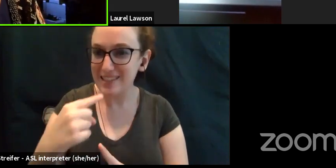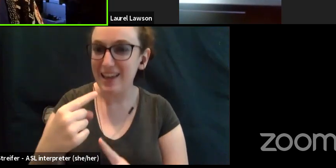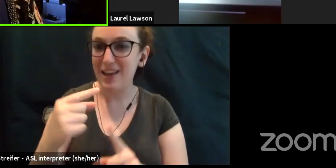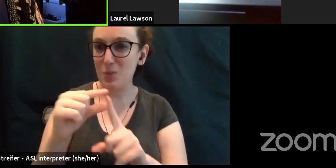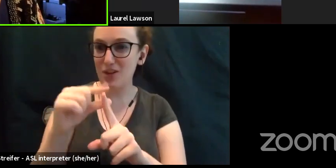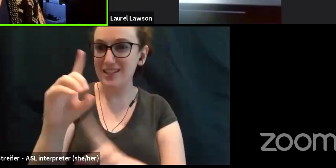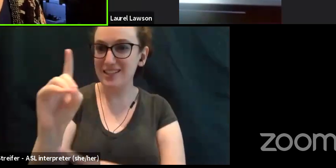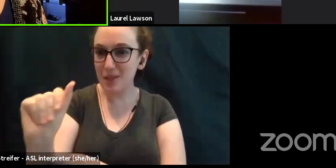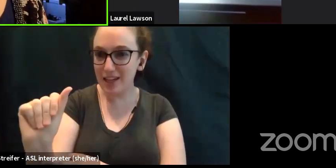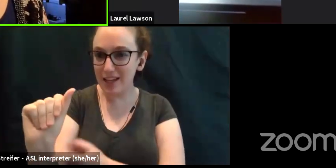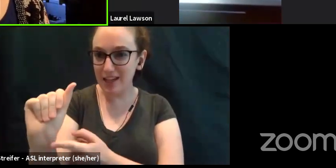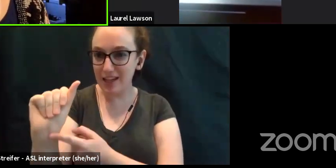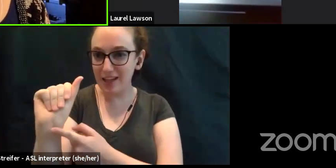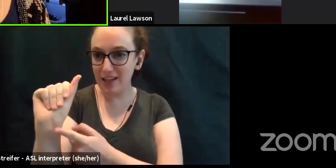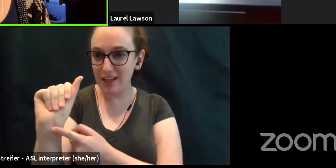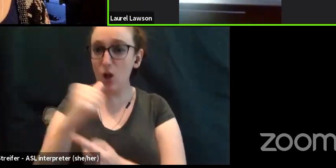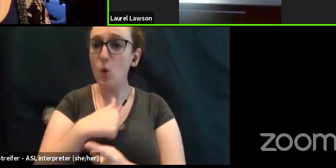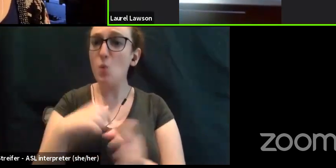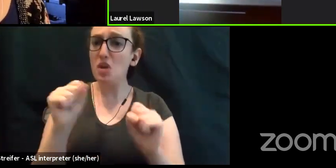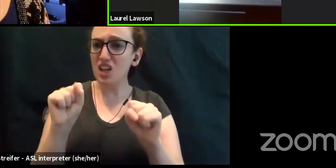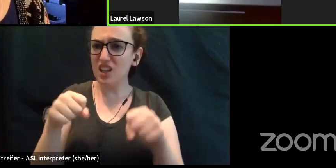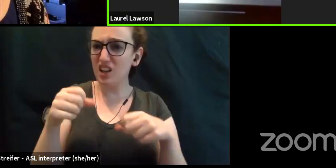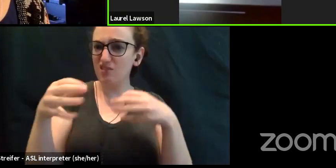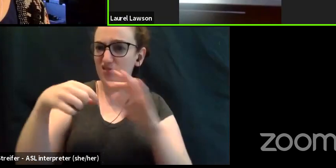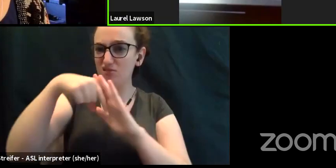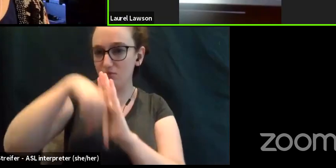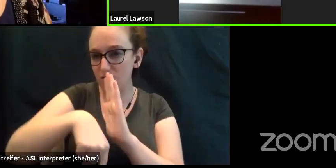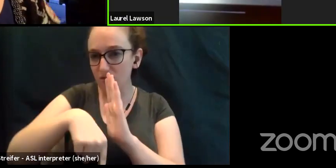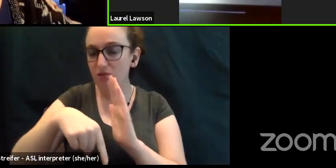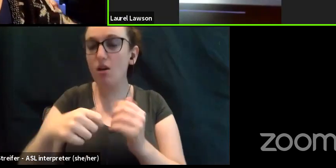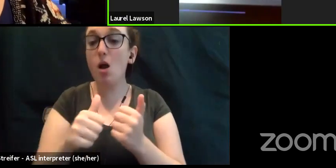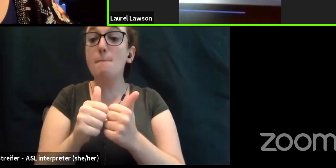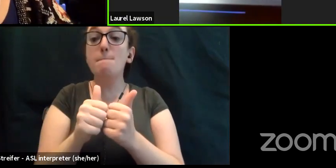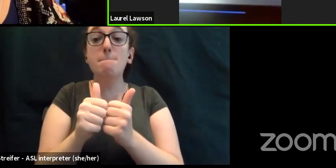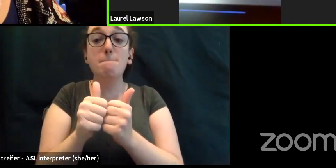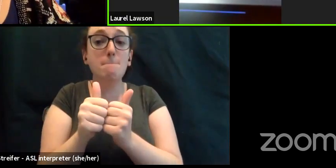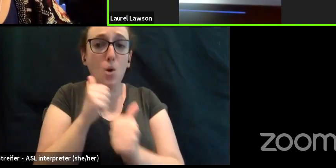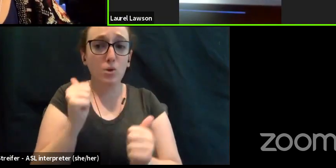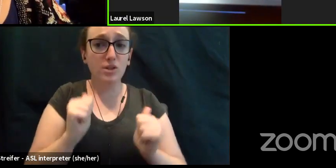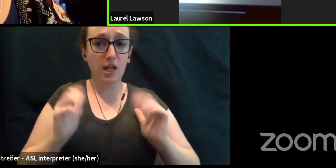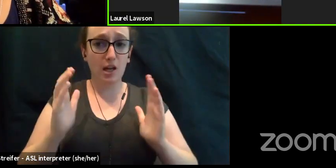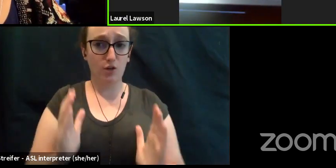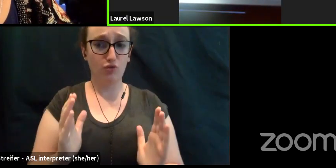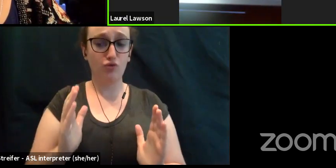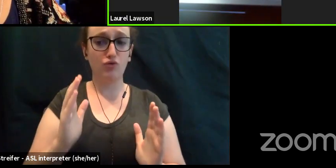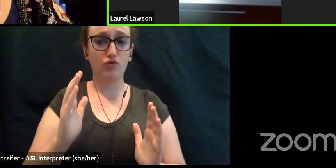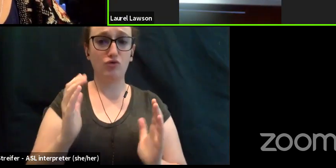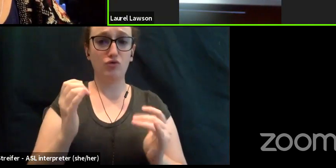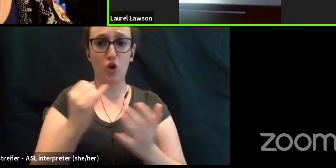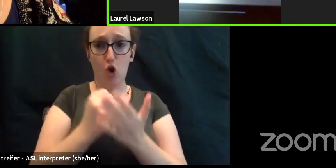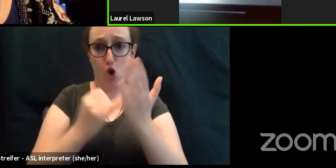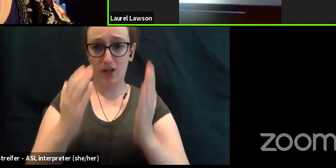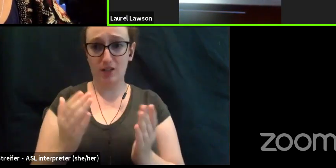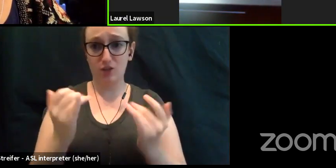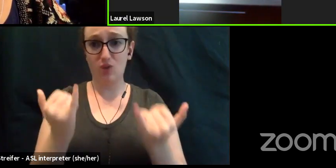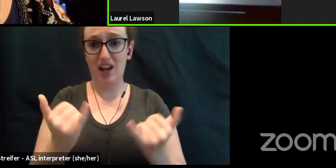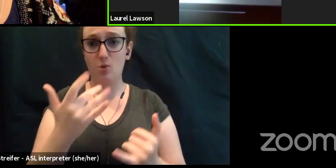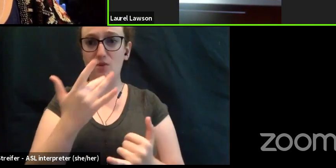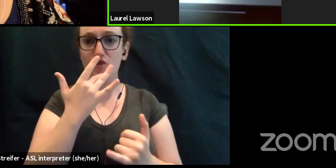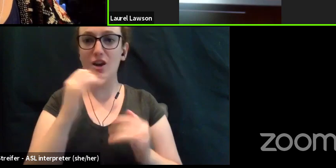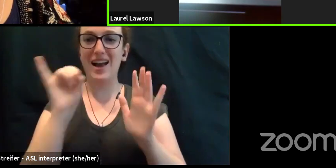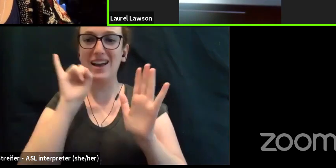get a little more complicated. Most artists at this point prefer identity first